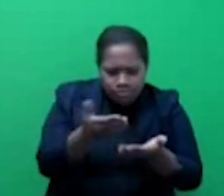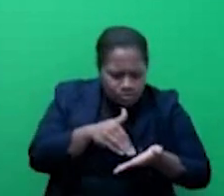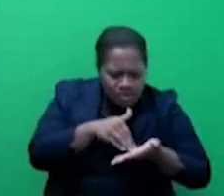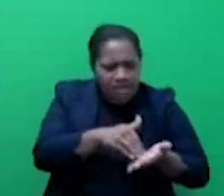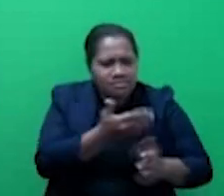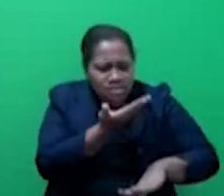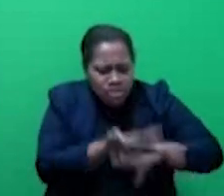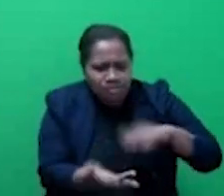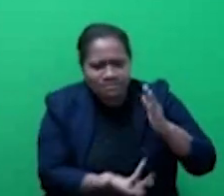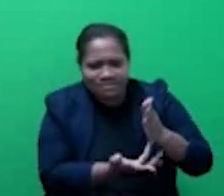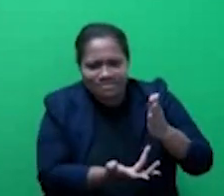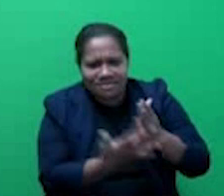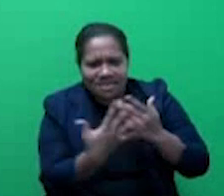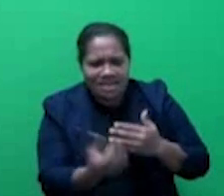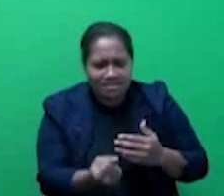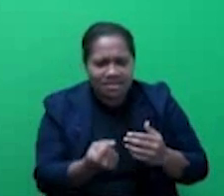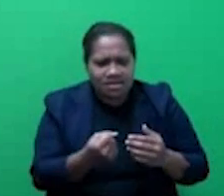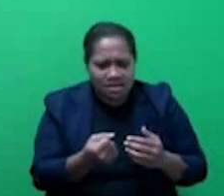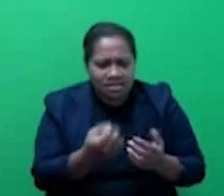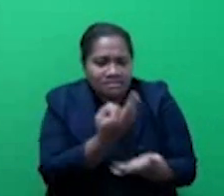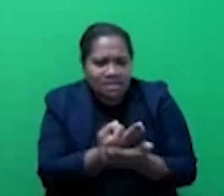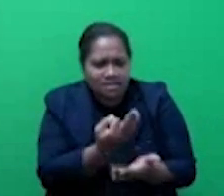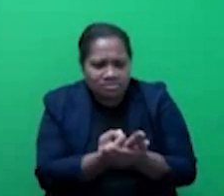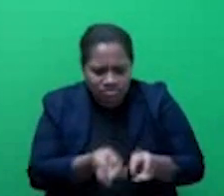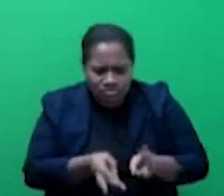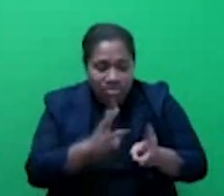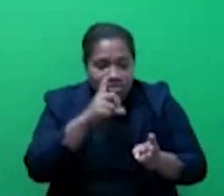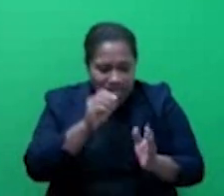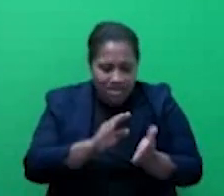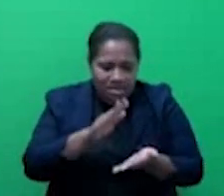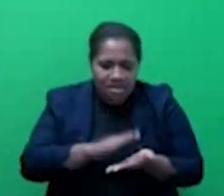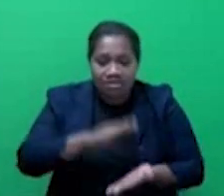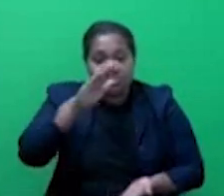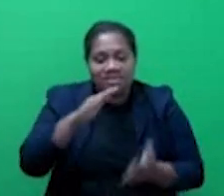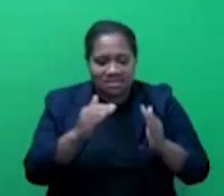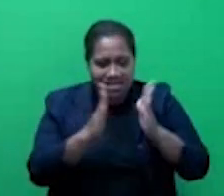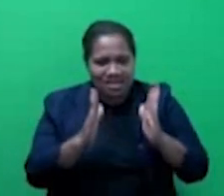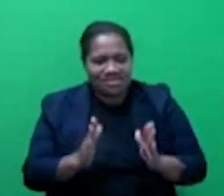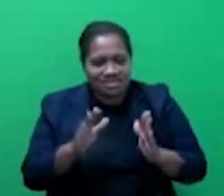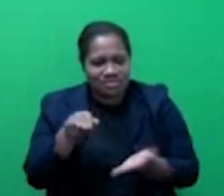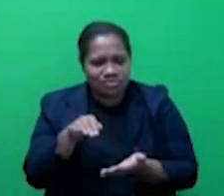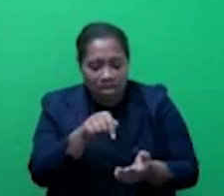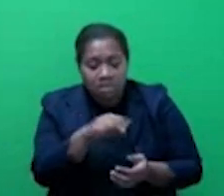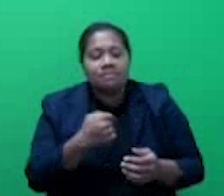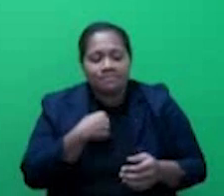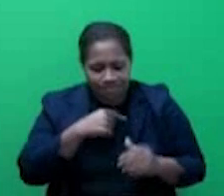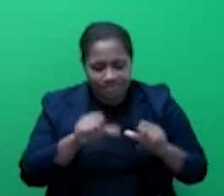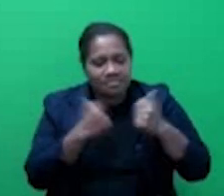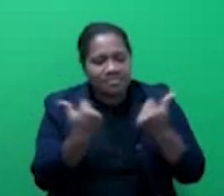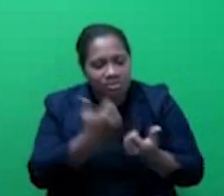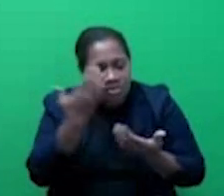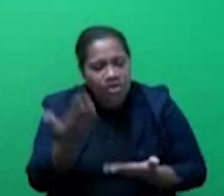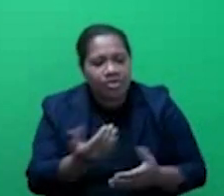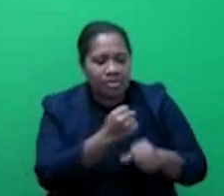innovative financial models to increase the housing stock. And I definitely agree with the Honorable Voka that